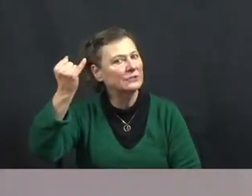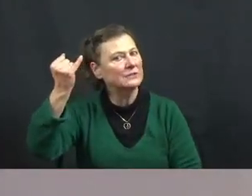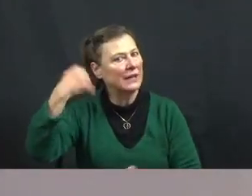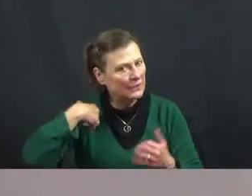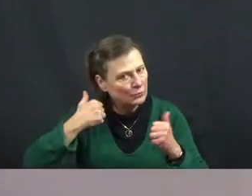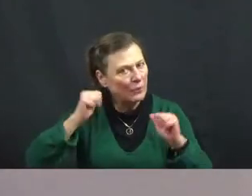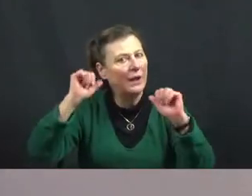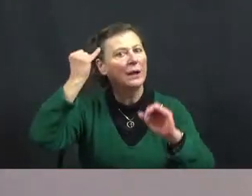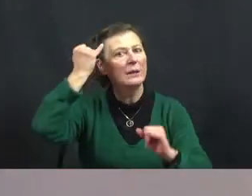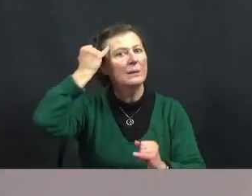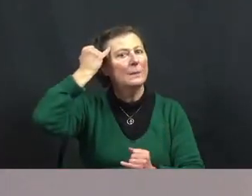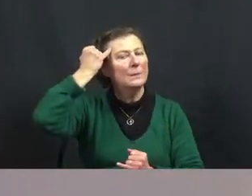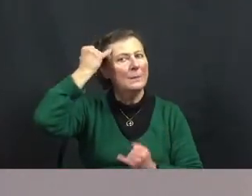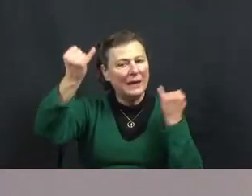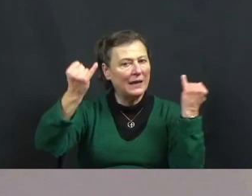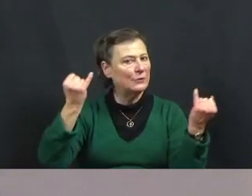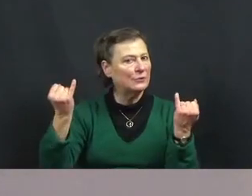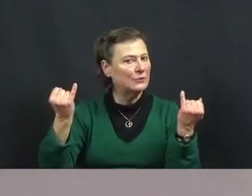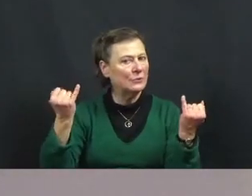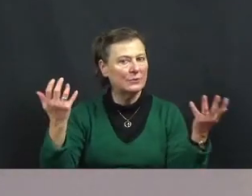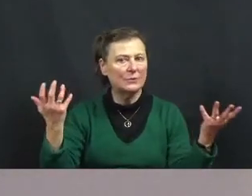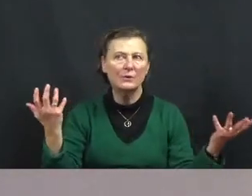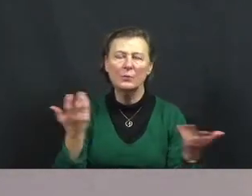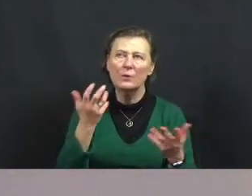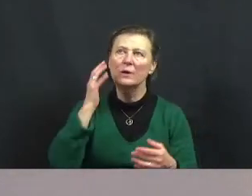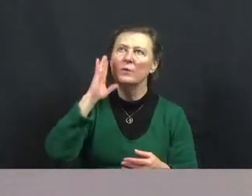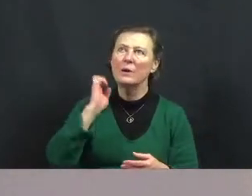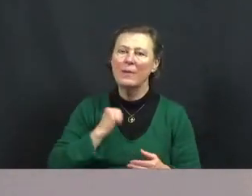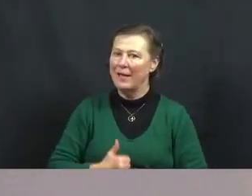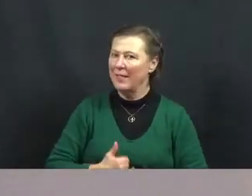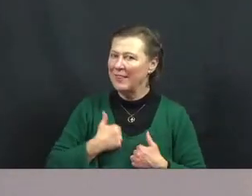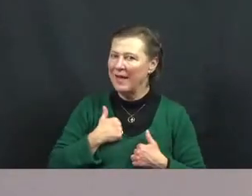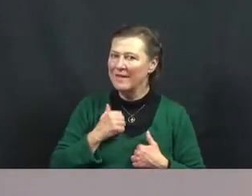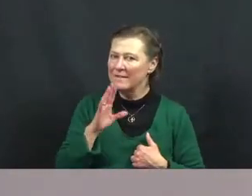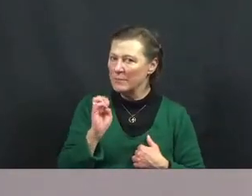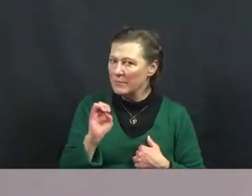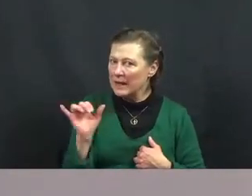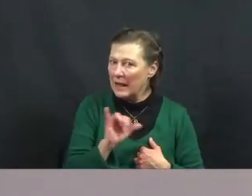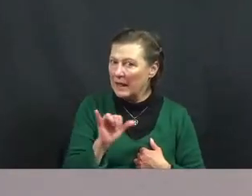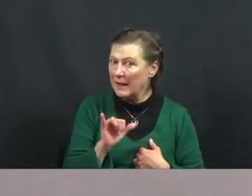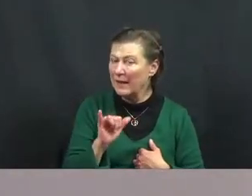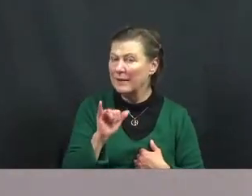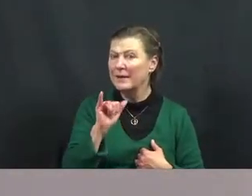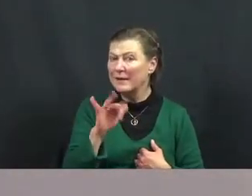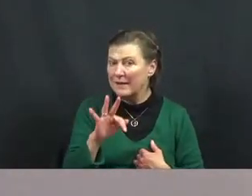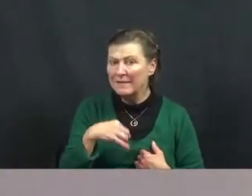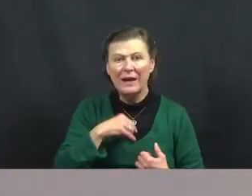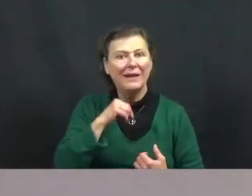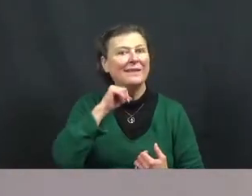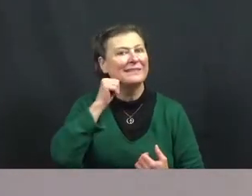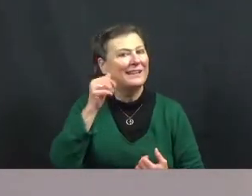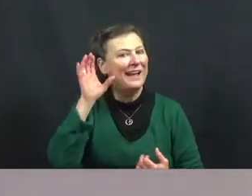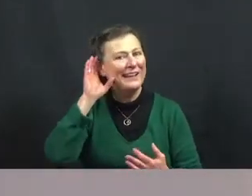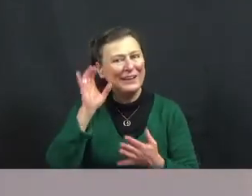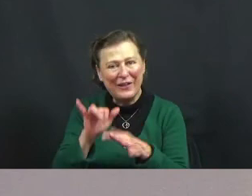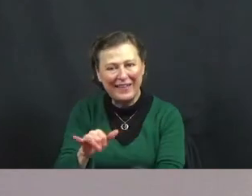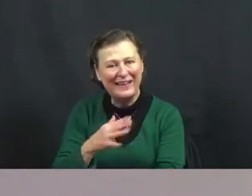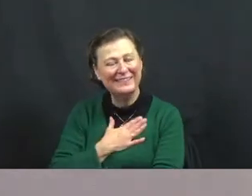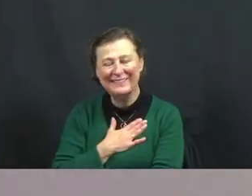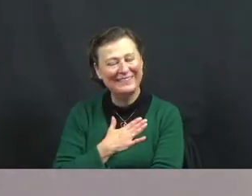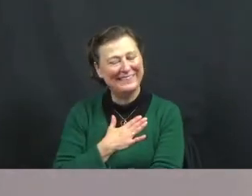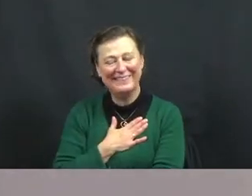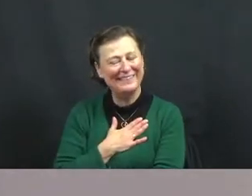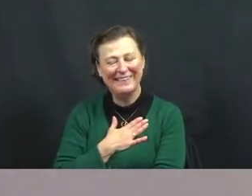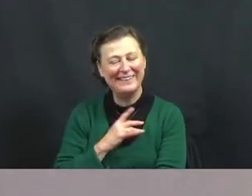actually try to imagine, what would my life be like if I hadn't gotten to hear this? I can't